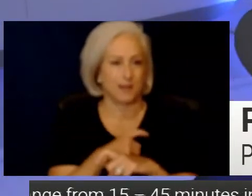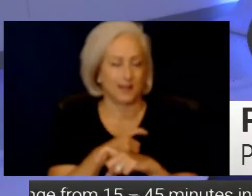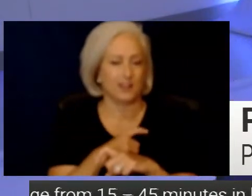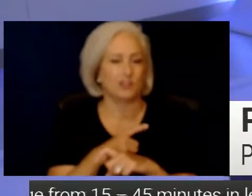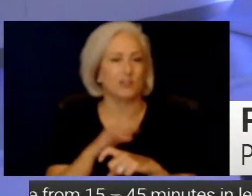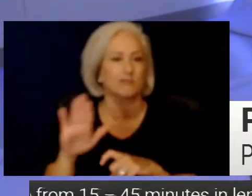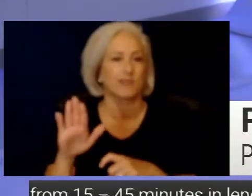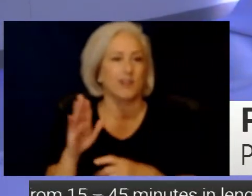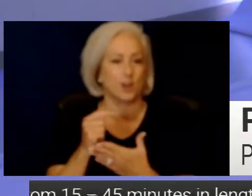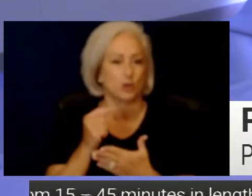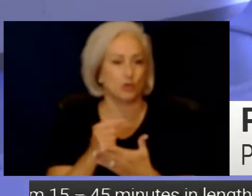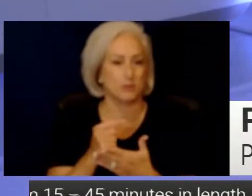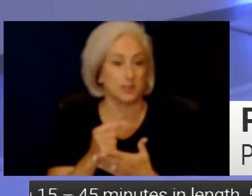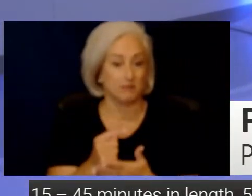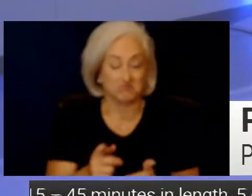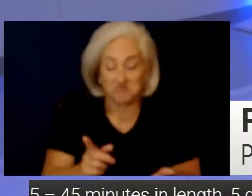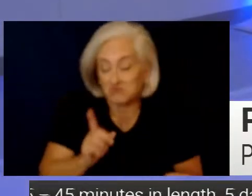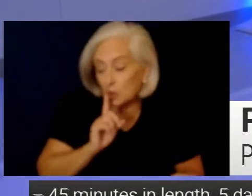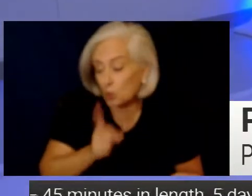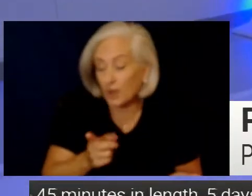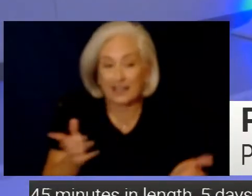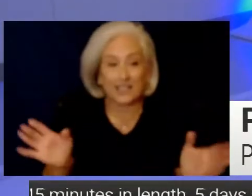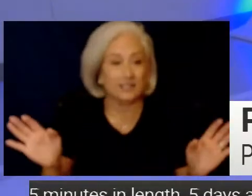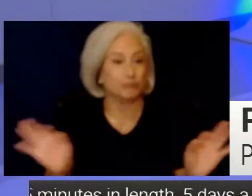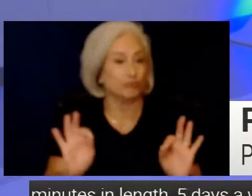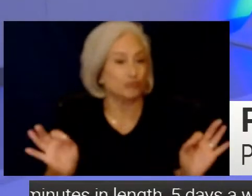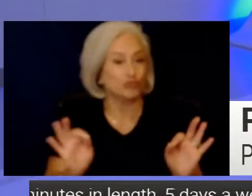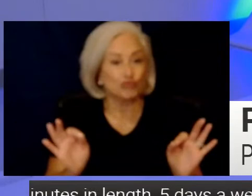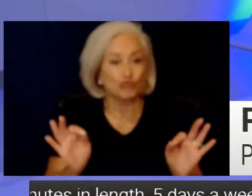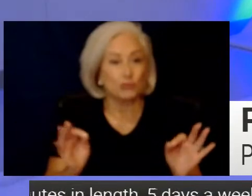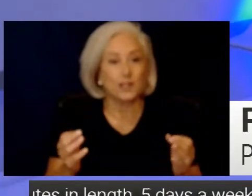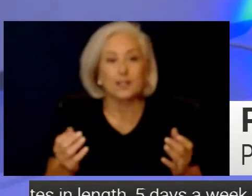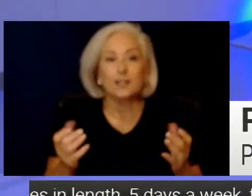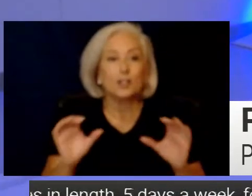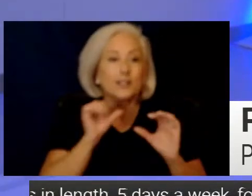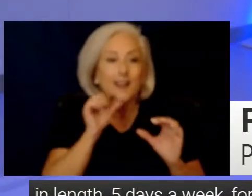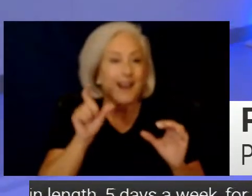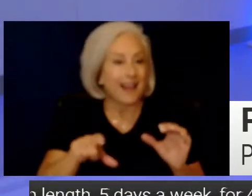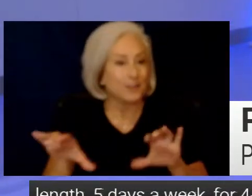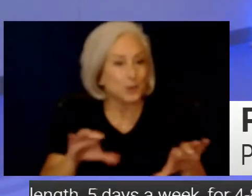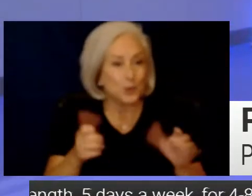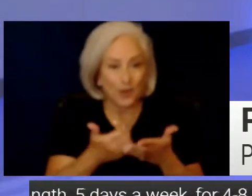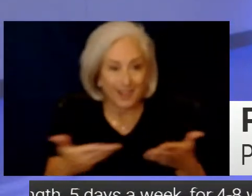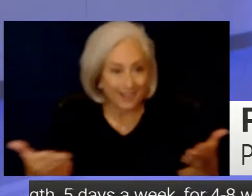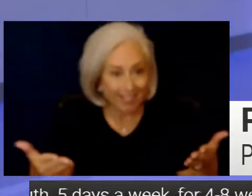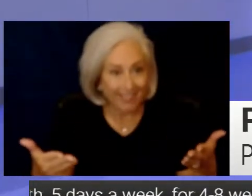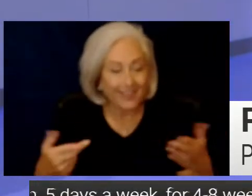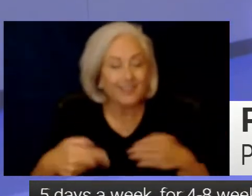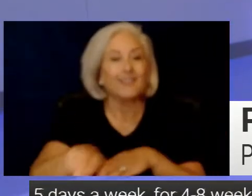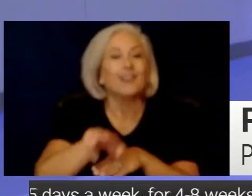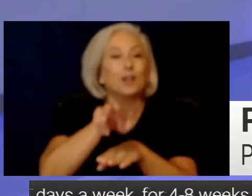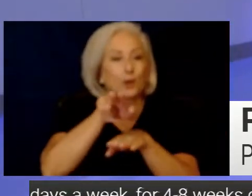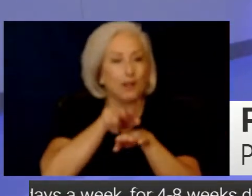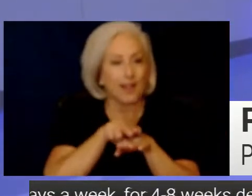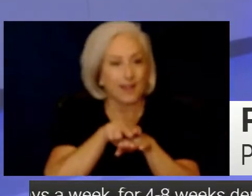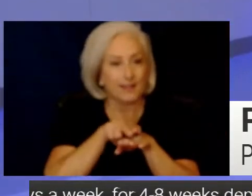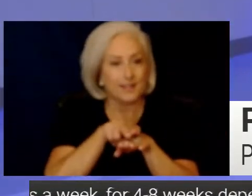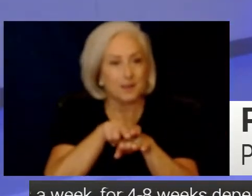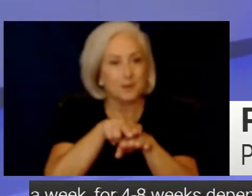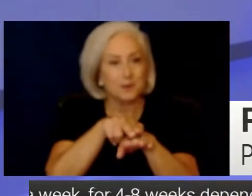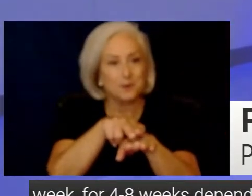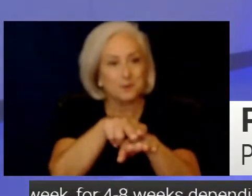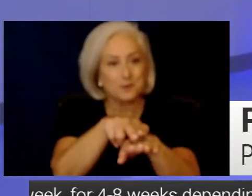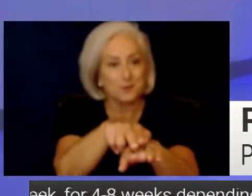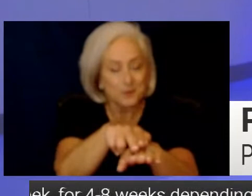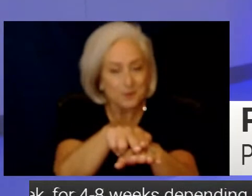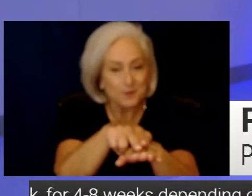There's really nothing to do. You sort of lay on the table, enjoy the music that's actually playing in the room, and you relax and you sort of watch the